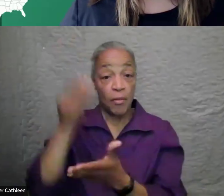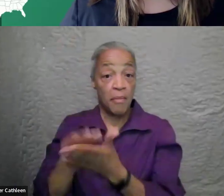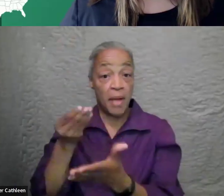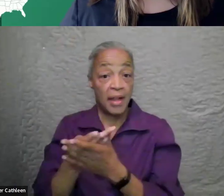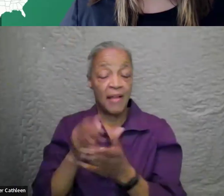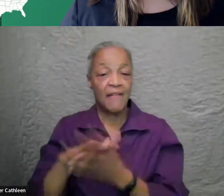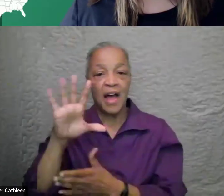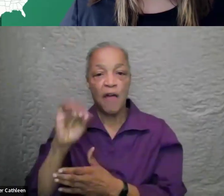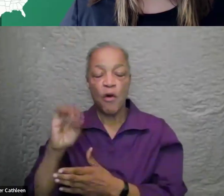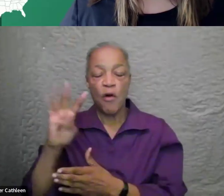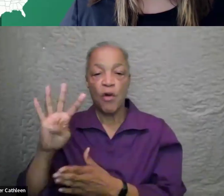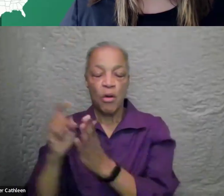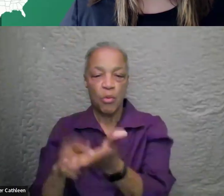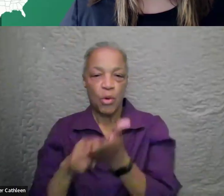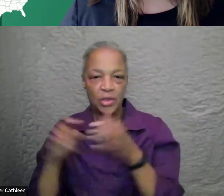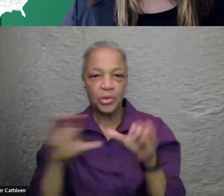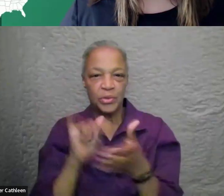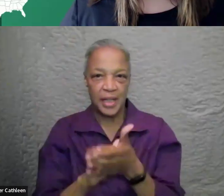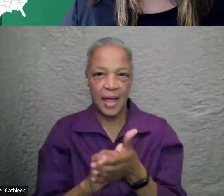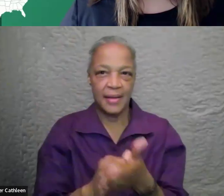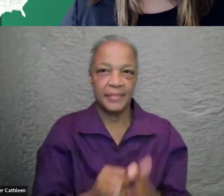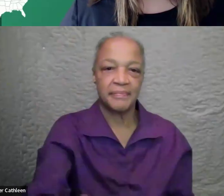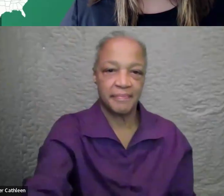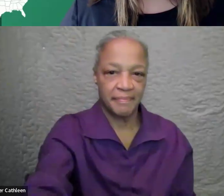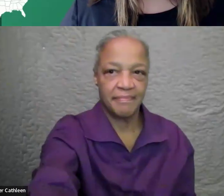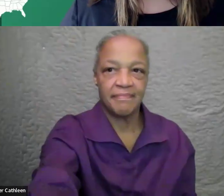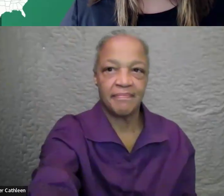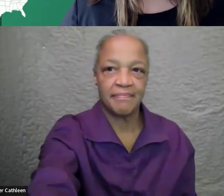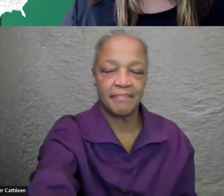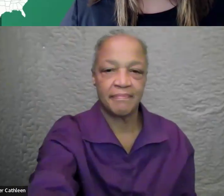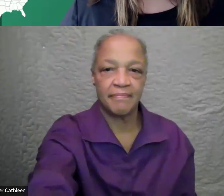504 would require you to do.